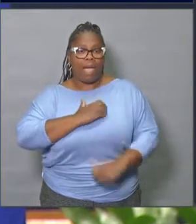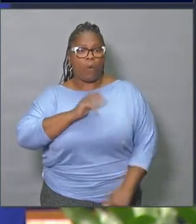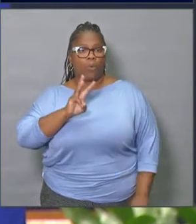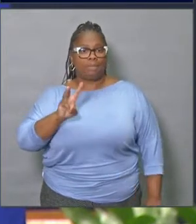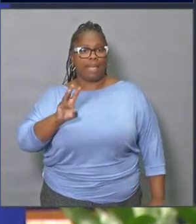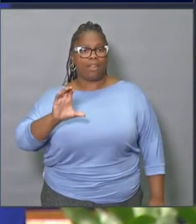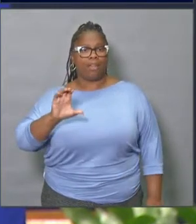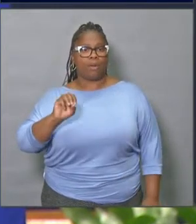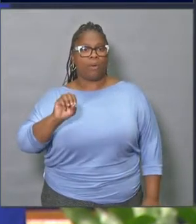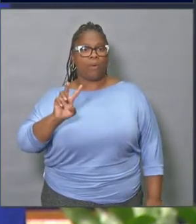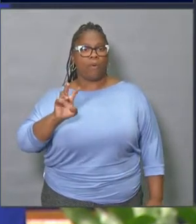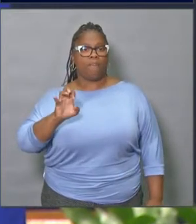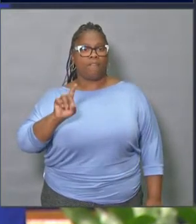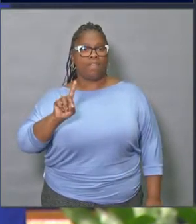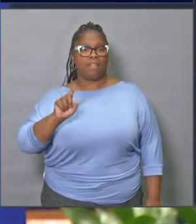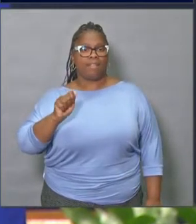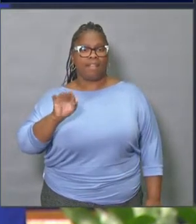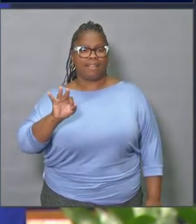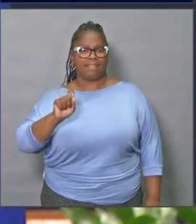at